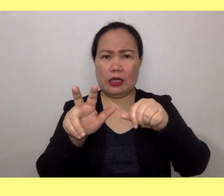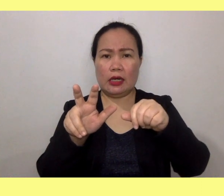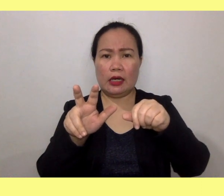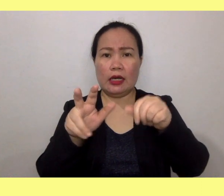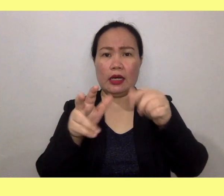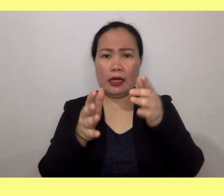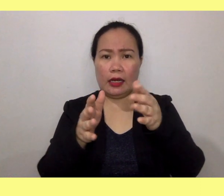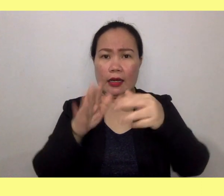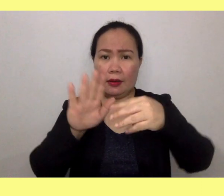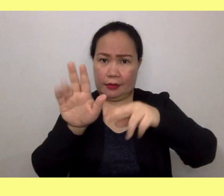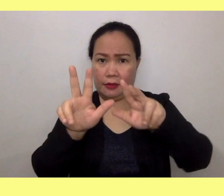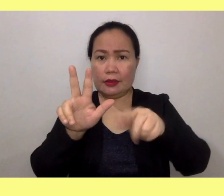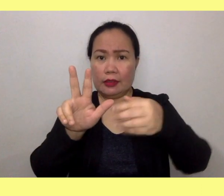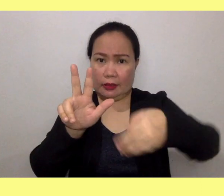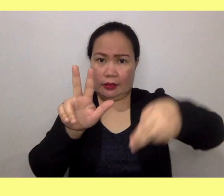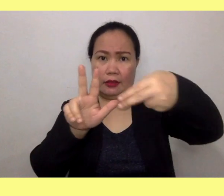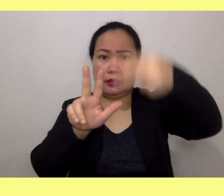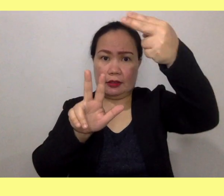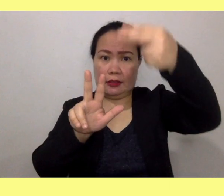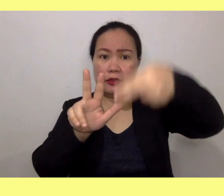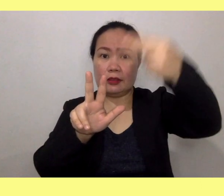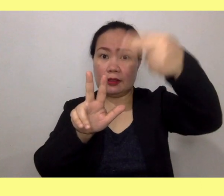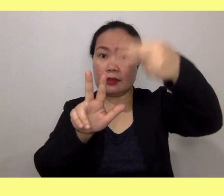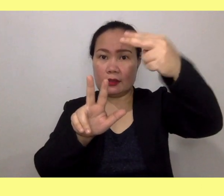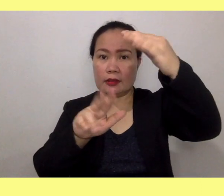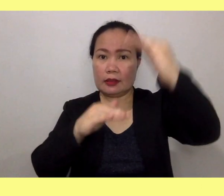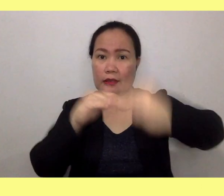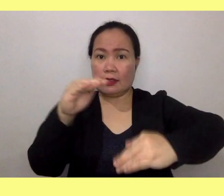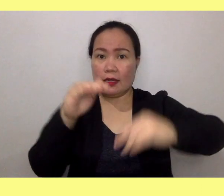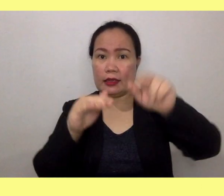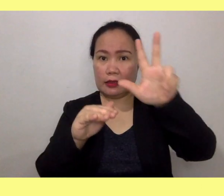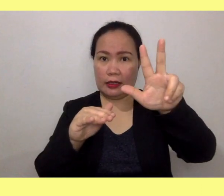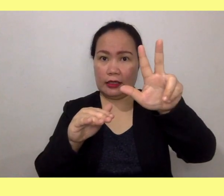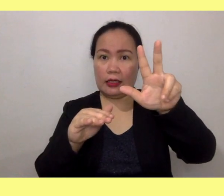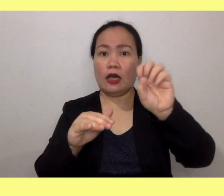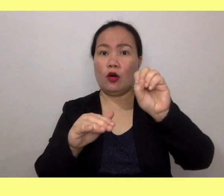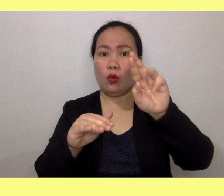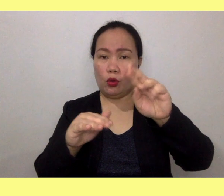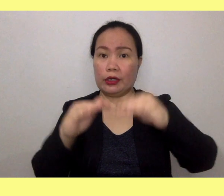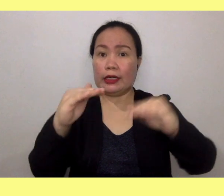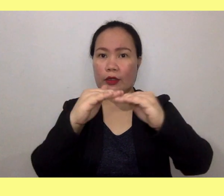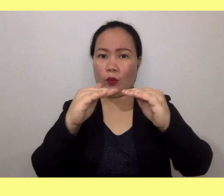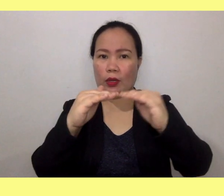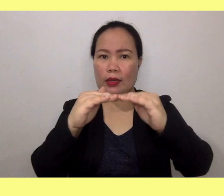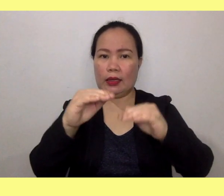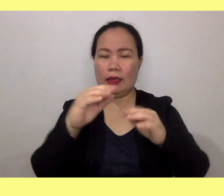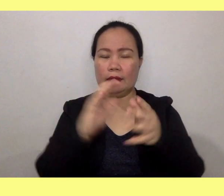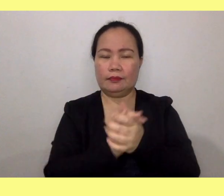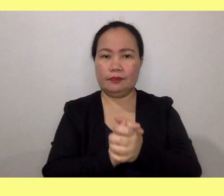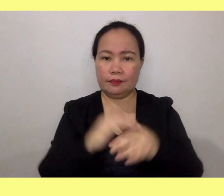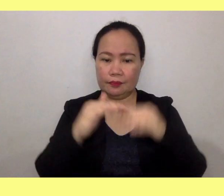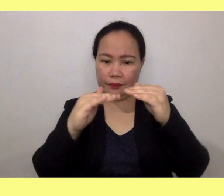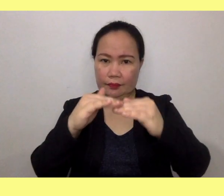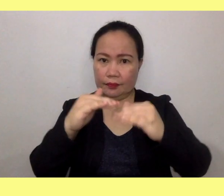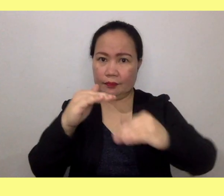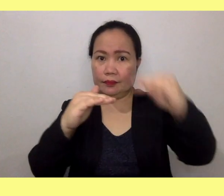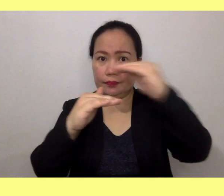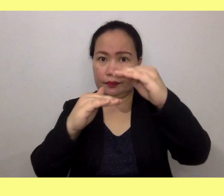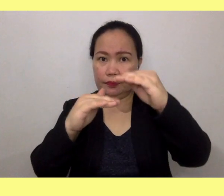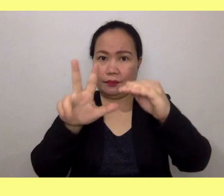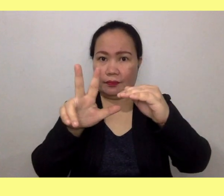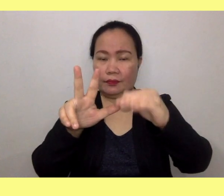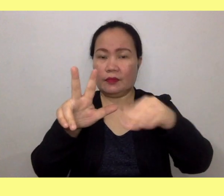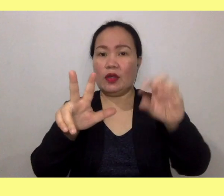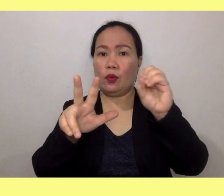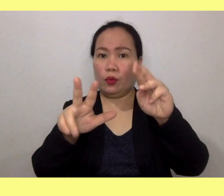Okay? Kaya ang symbol natin dyan, greater than. Kasi it can be greater than 3. Okay? Kaya at least.